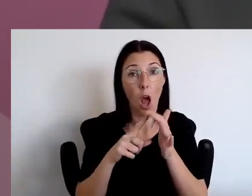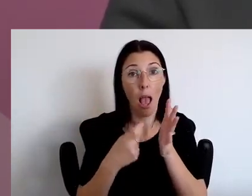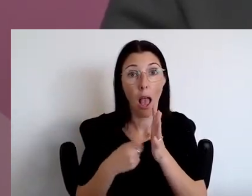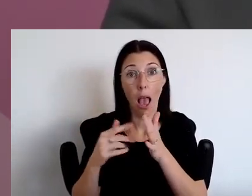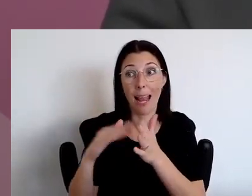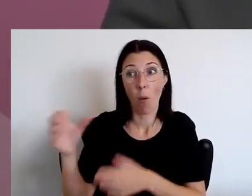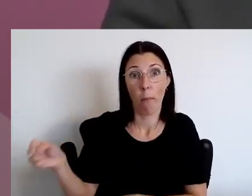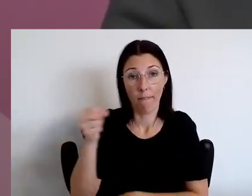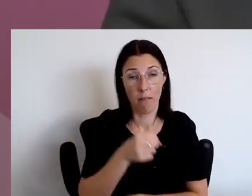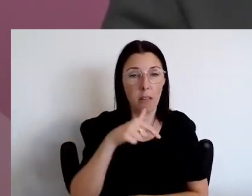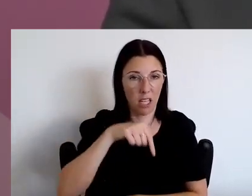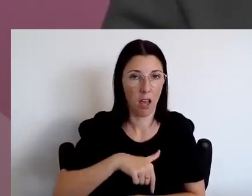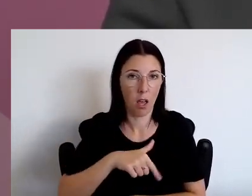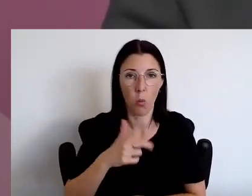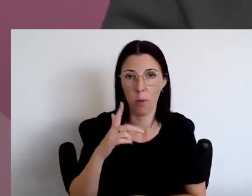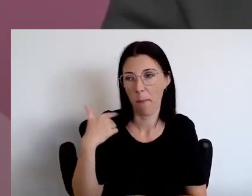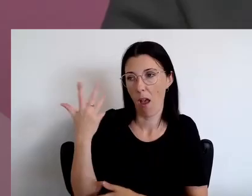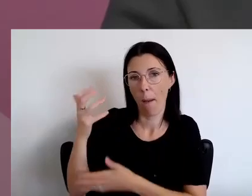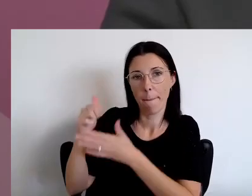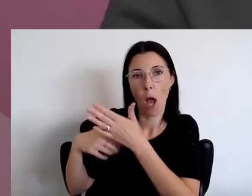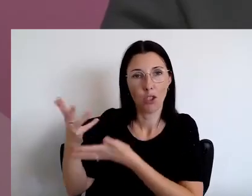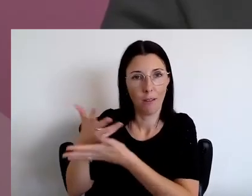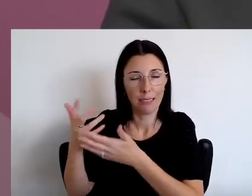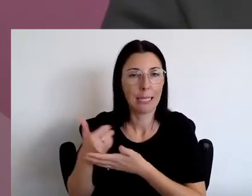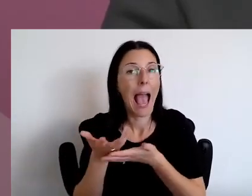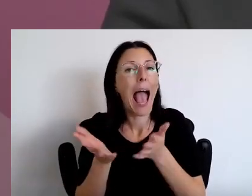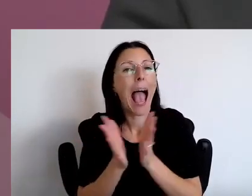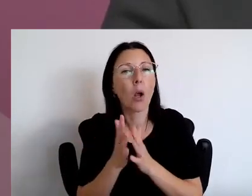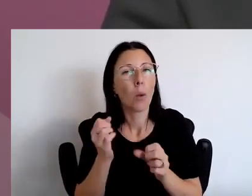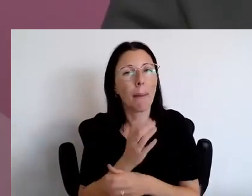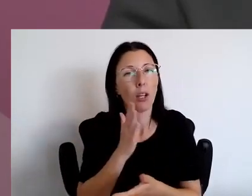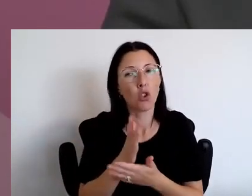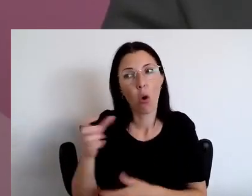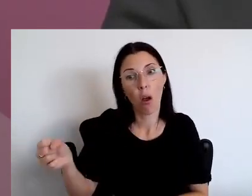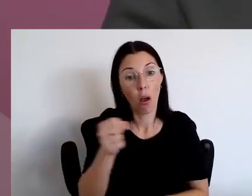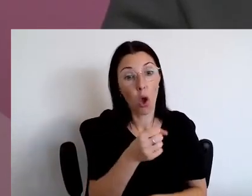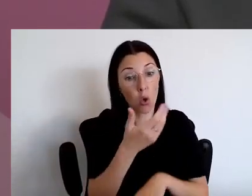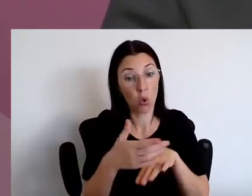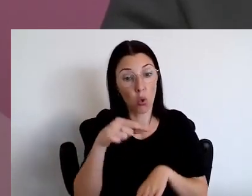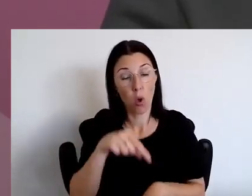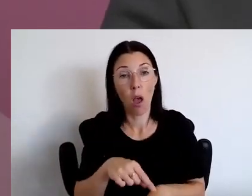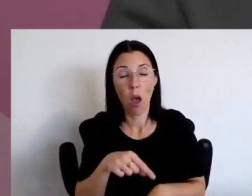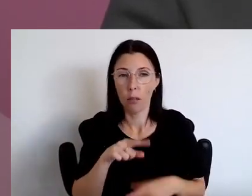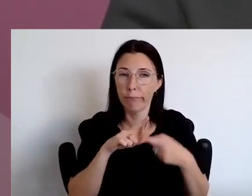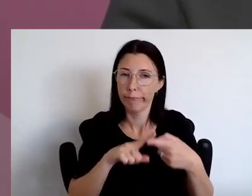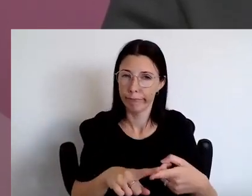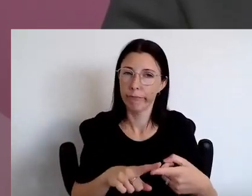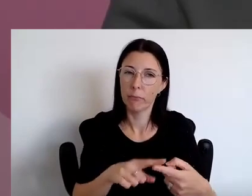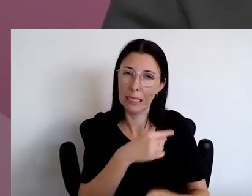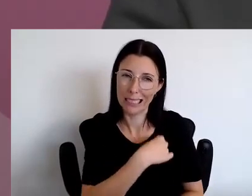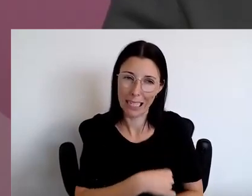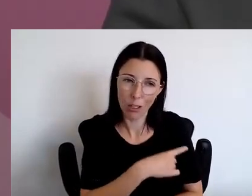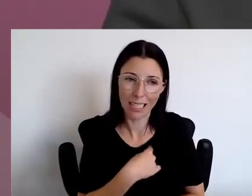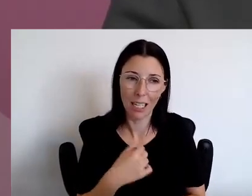ensure that those staff members maintain integrity in the work? Are there any suggestions you may have to ensure we maintain integrity